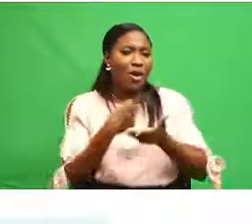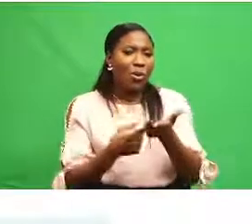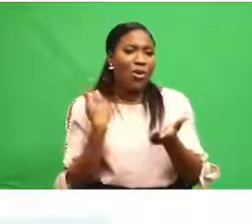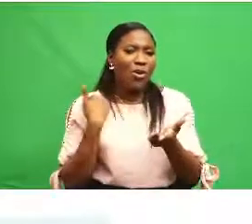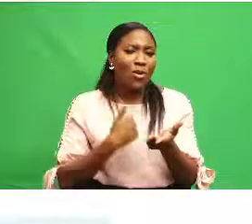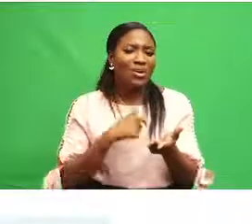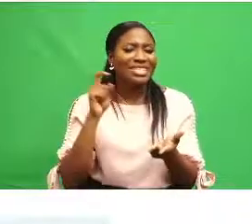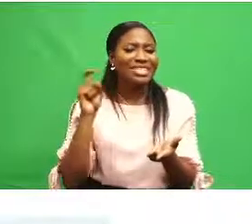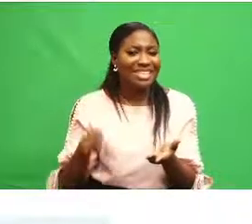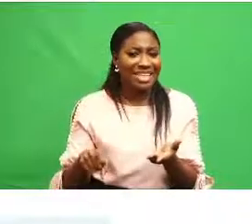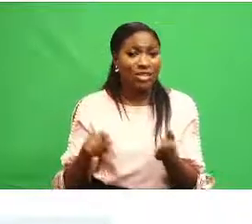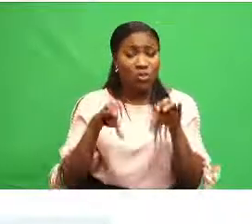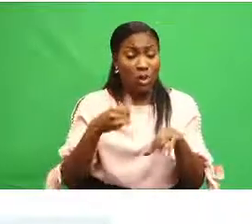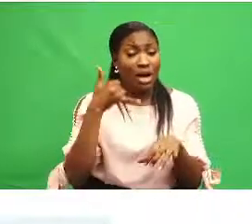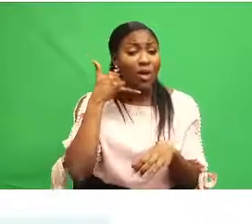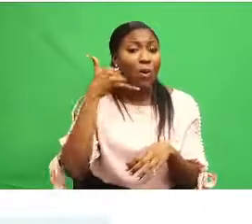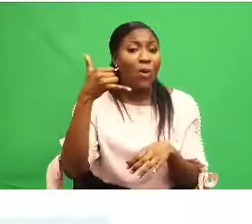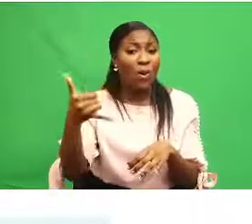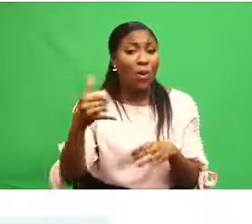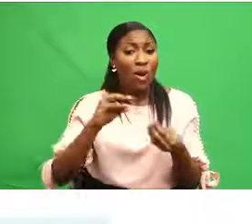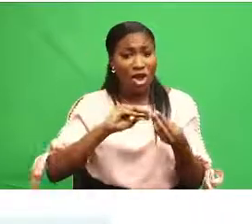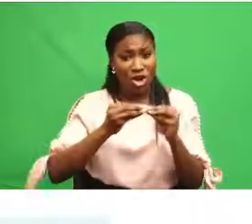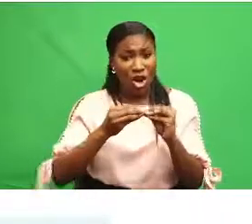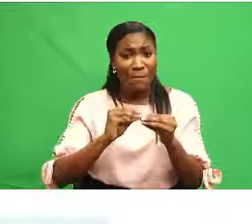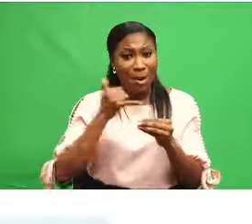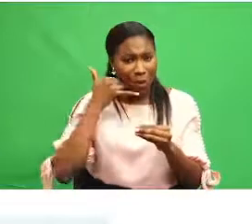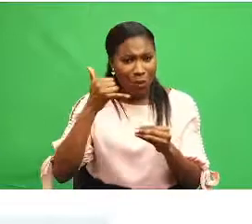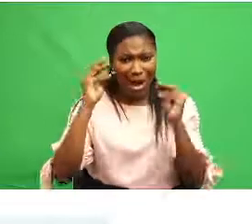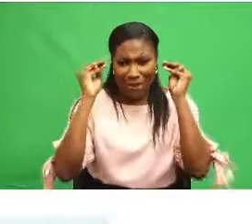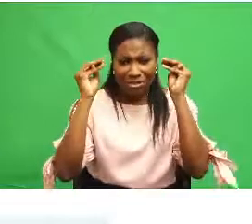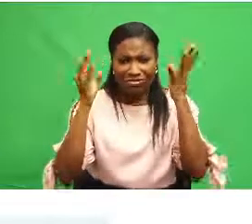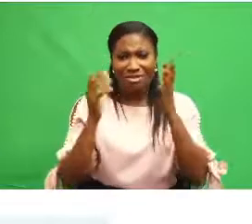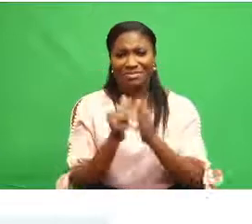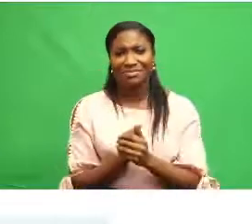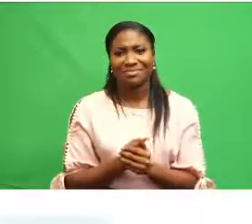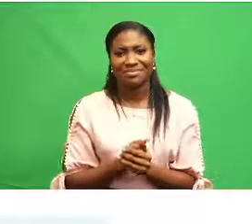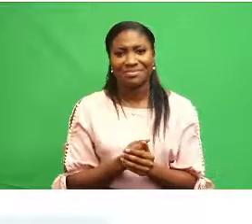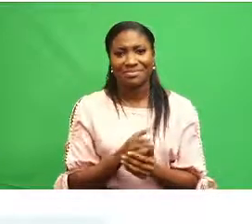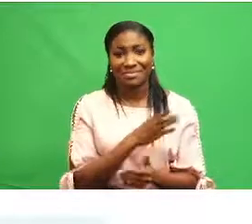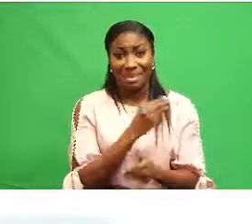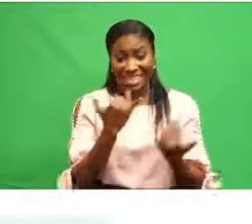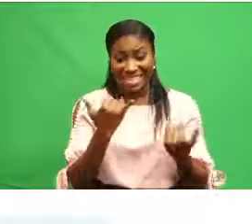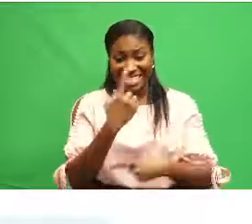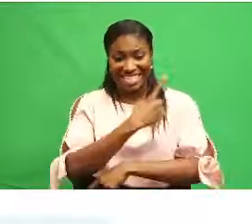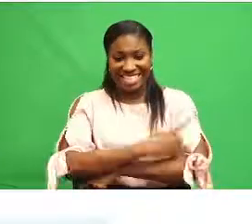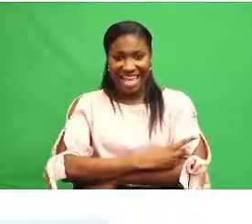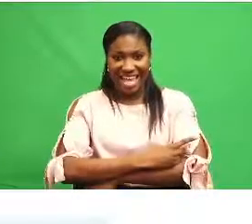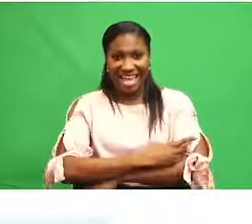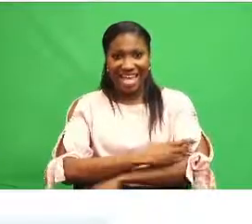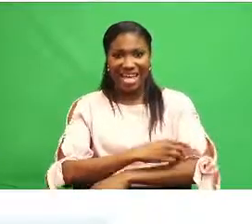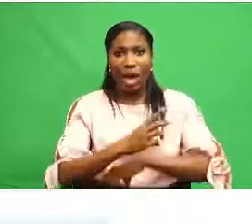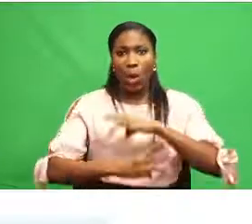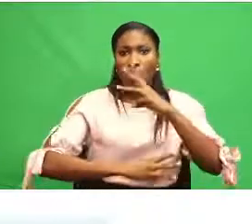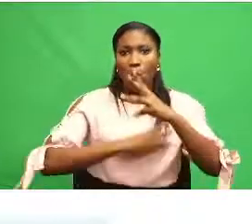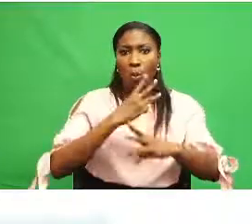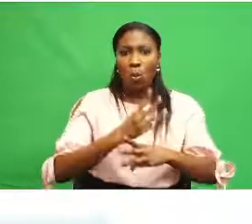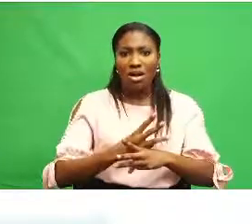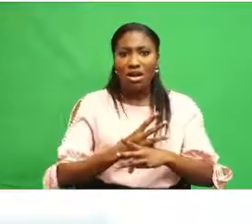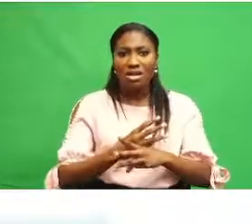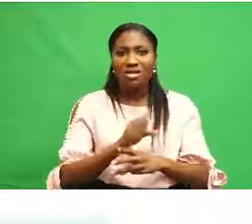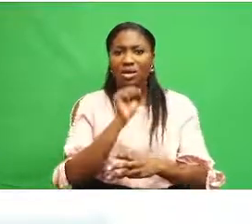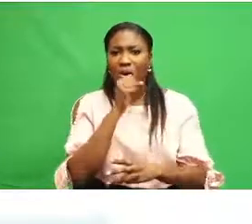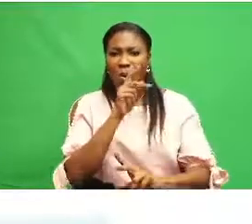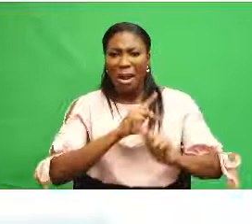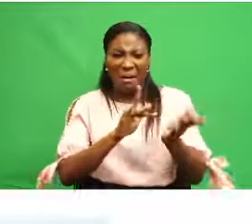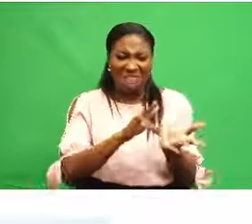those numbers that you can call. And yes, on this World Elder Abuse Awareness Day, we seek to